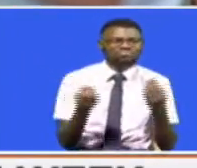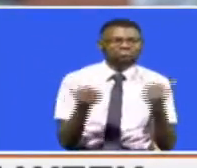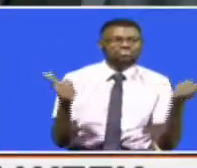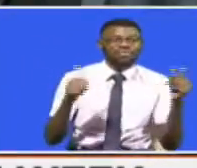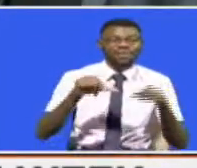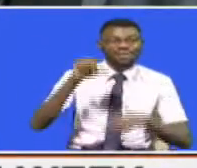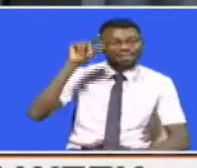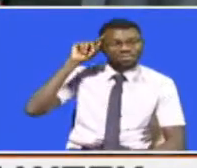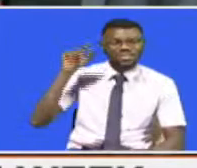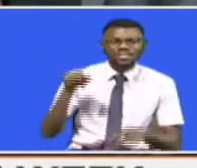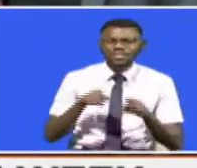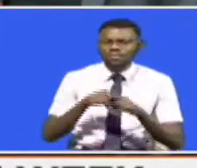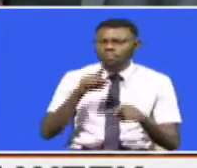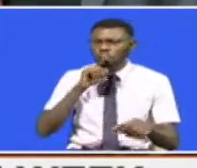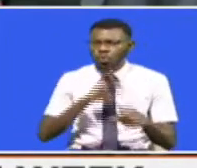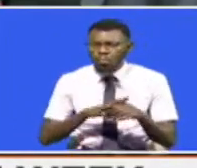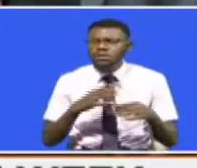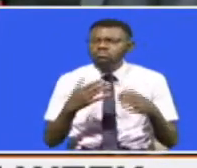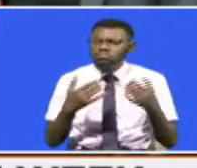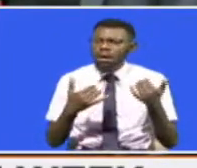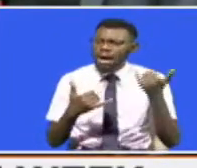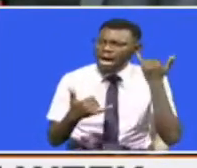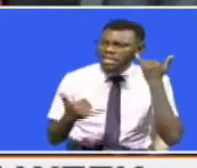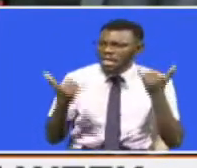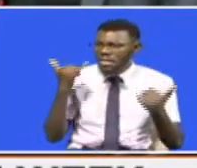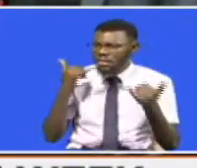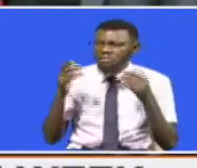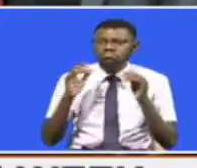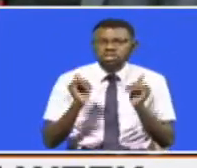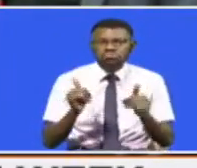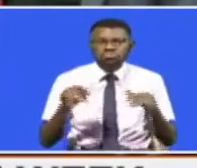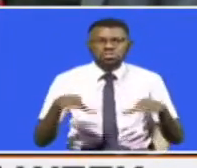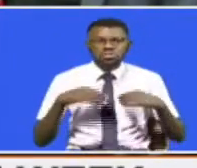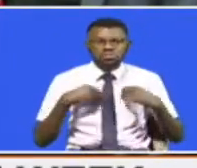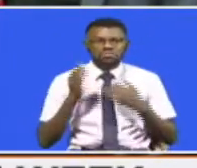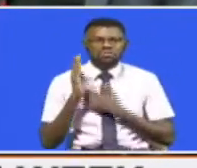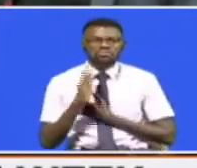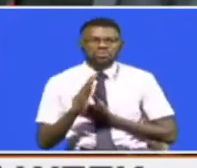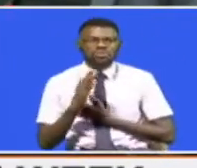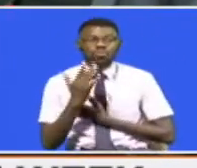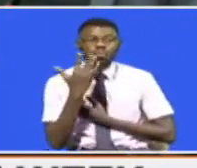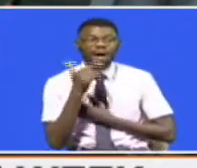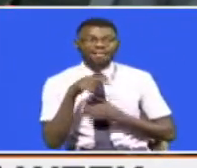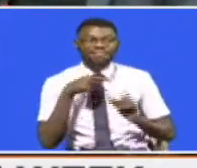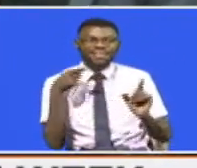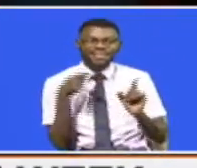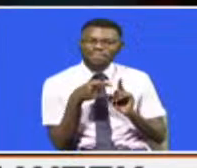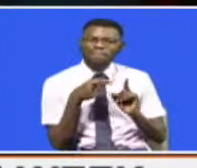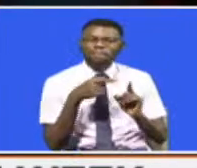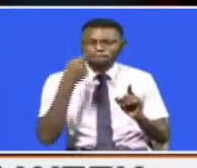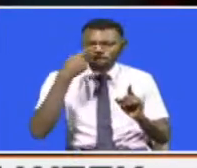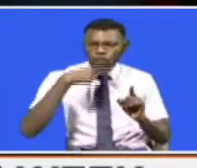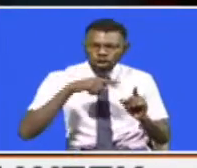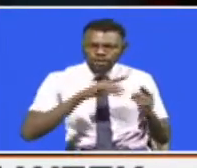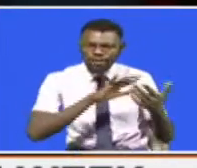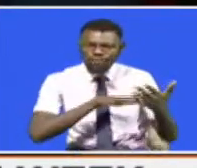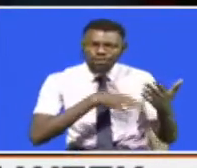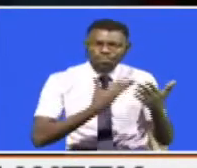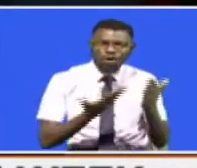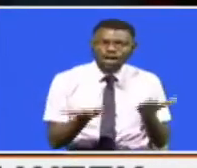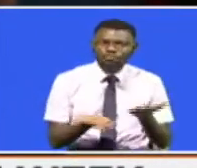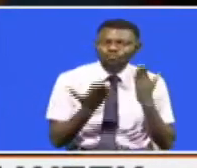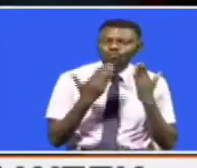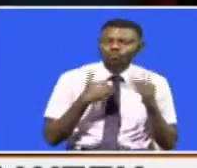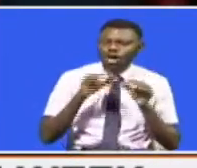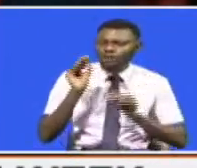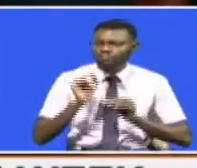committed to embracing new ideas and recommendations from the ITW as it seeks to improve its policy framework and come up with